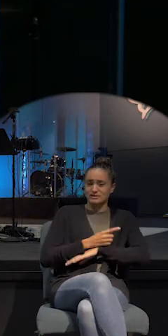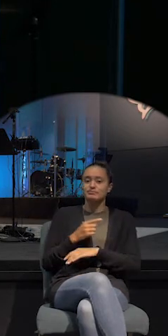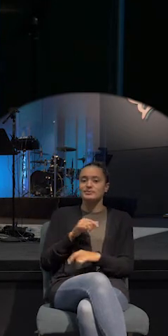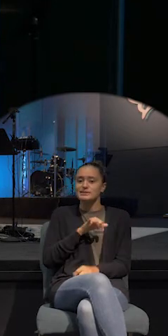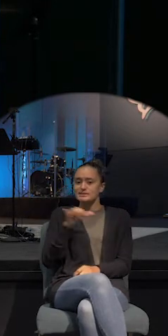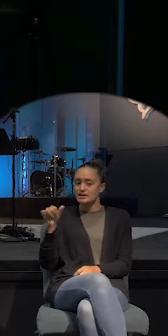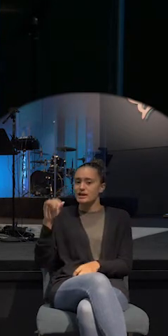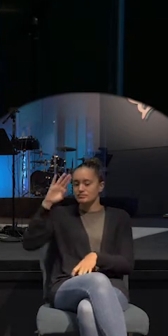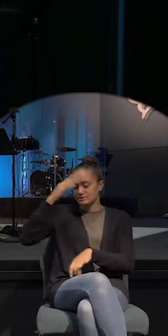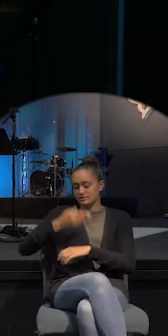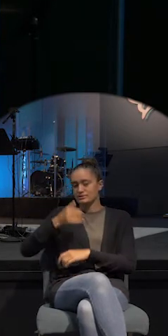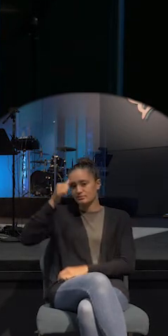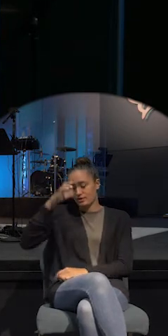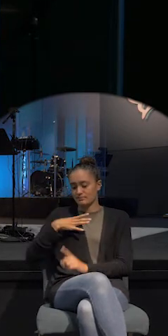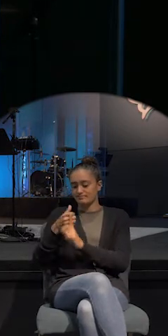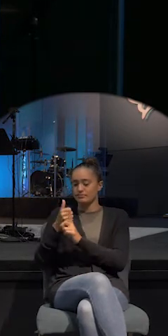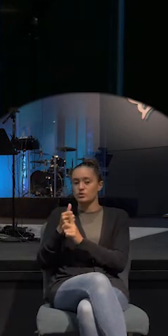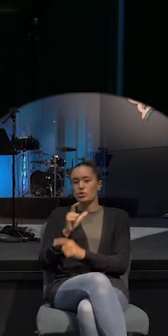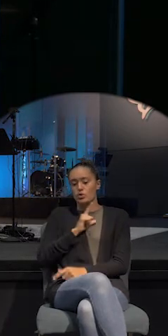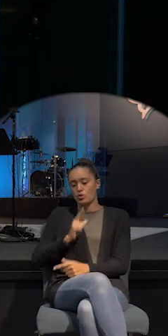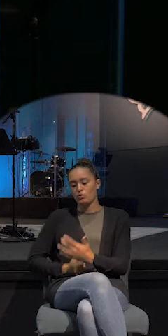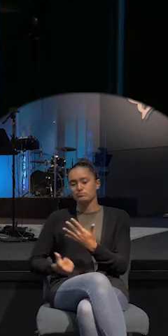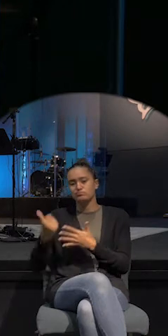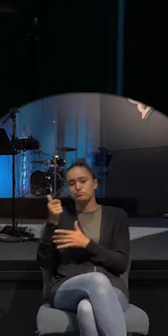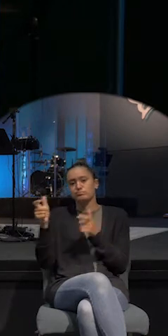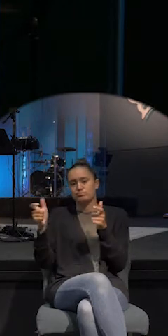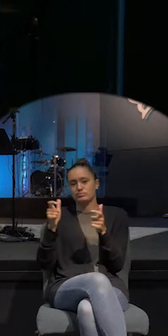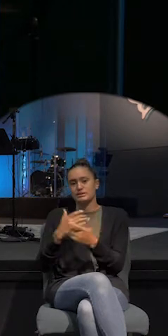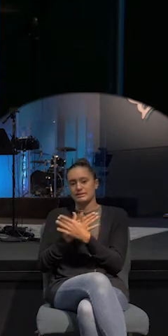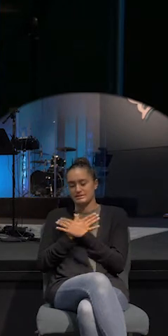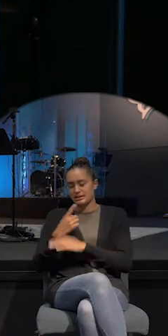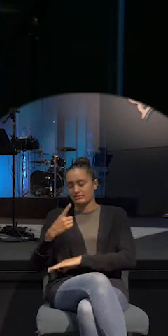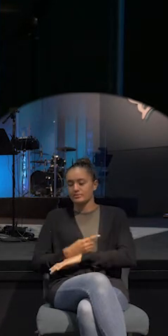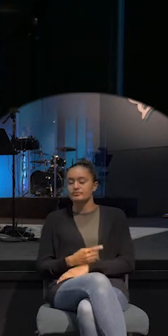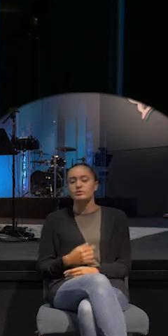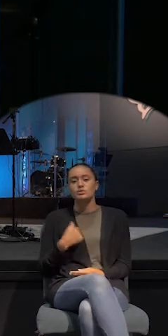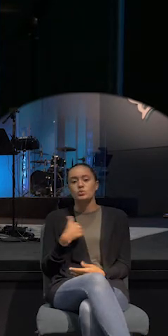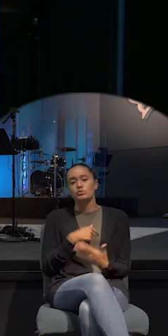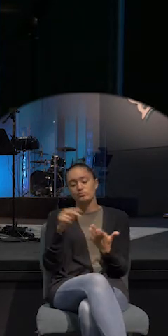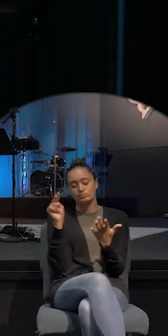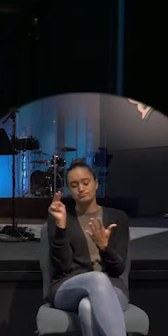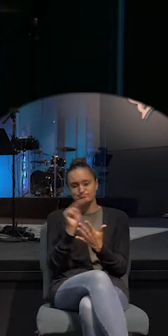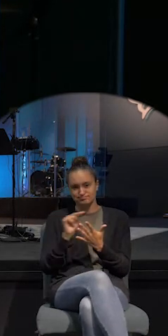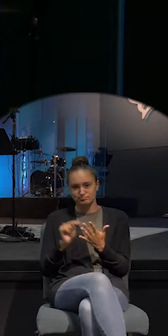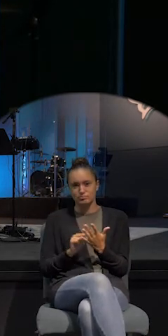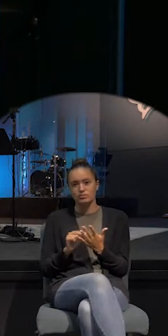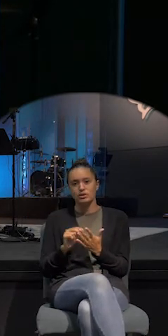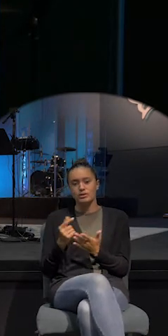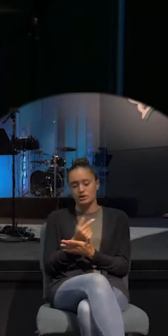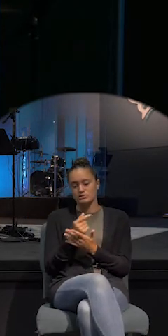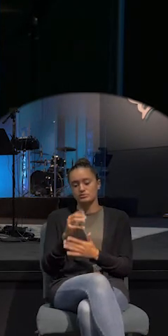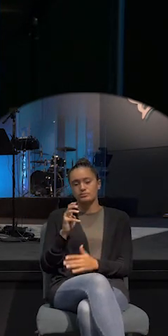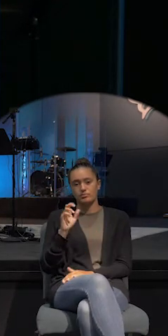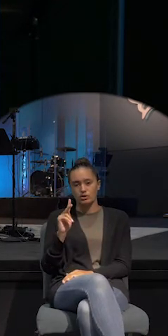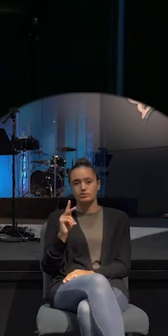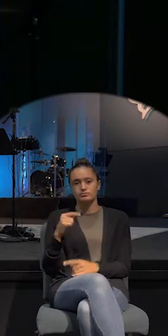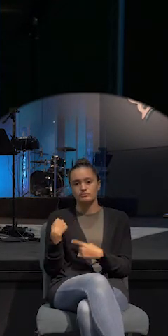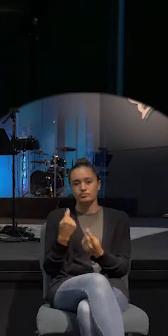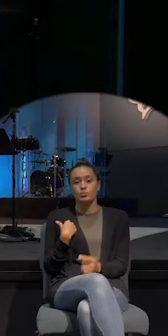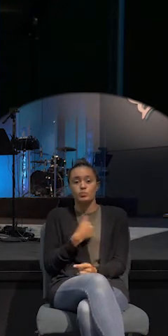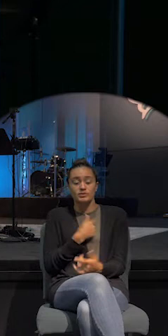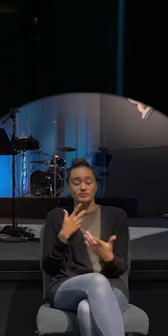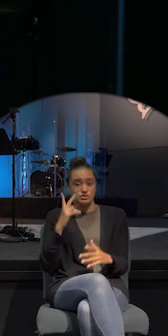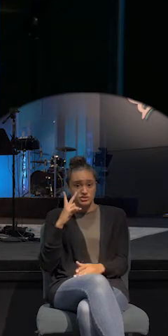also Lord of the Sabbath." So as we've been going through the Gospel of Mark, we've seen that